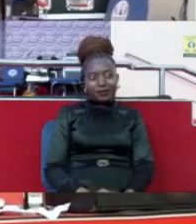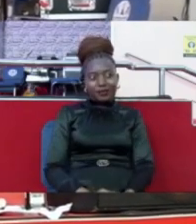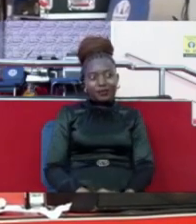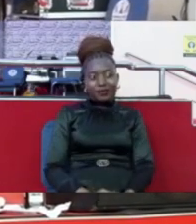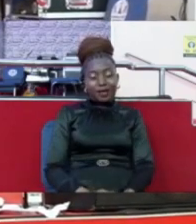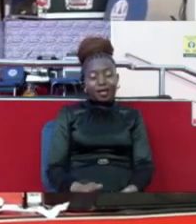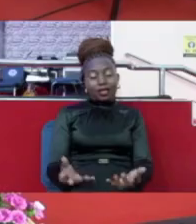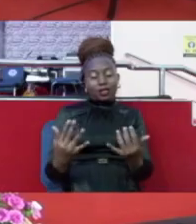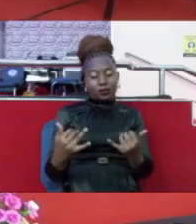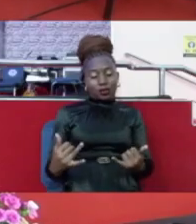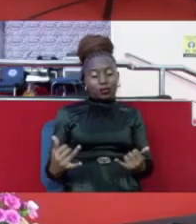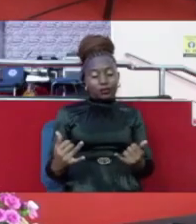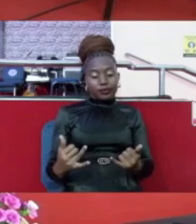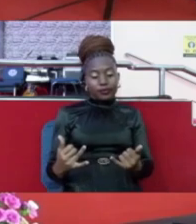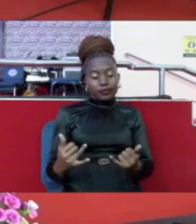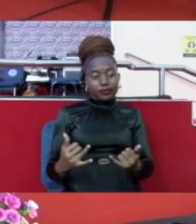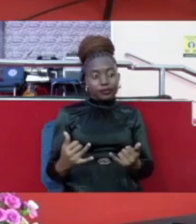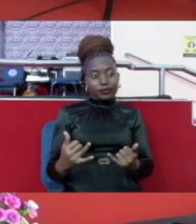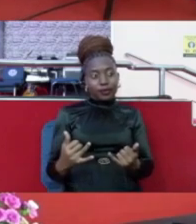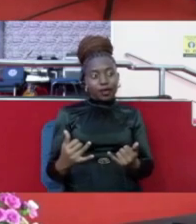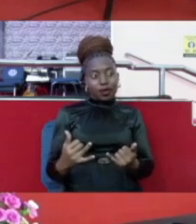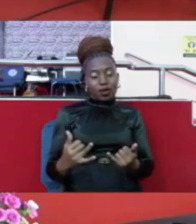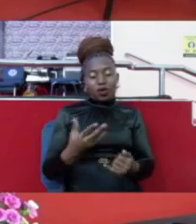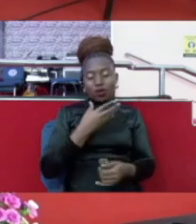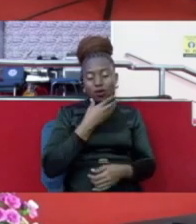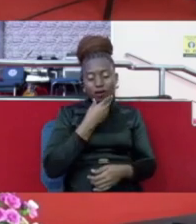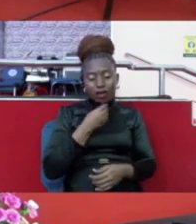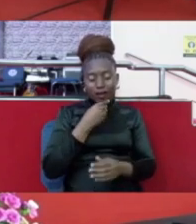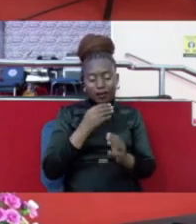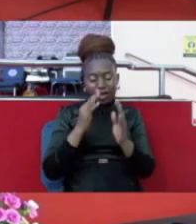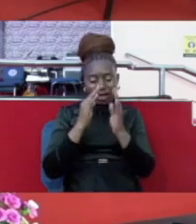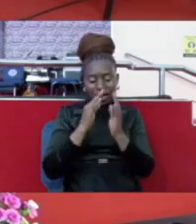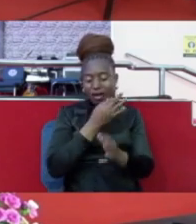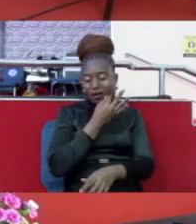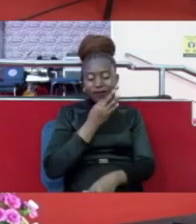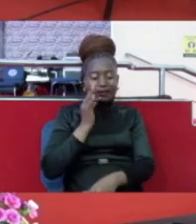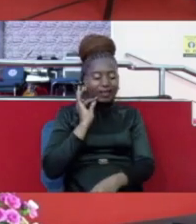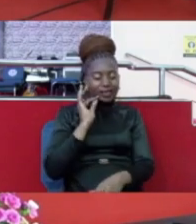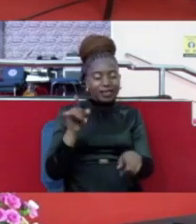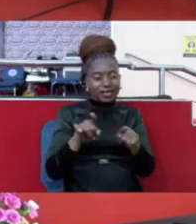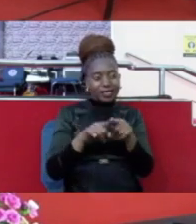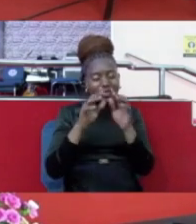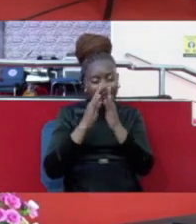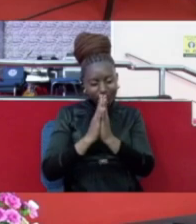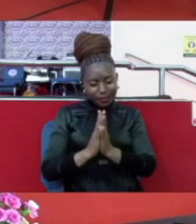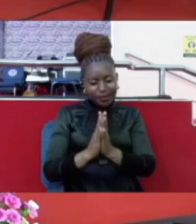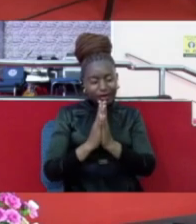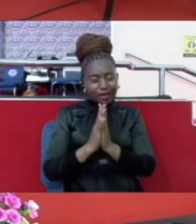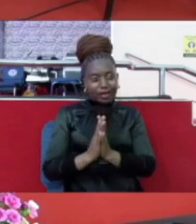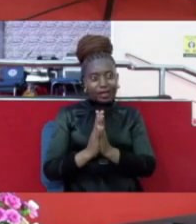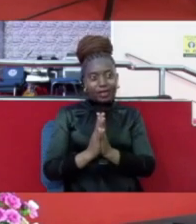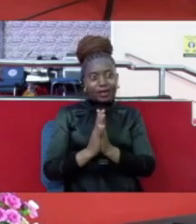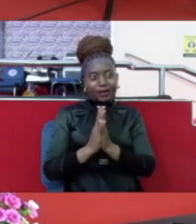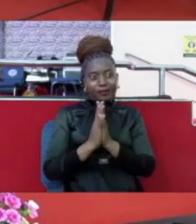And so he fasted and prayed. Na hivyo akafunga na kuomba. Which I'm not against fasting and praying. Na sipingi jambo